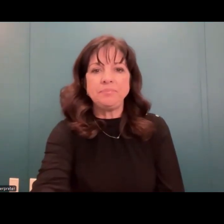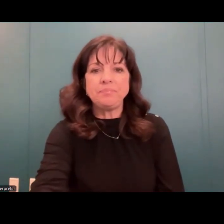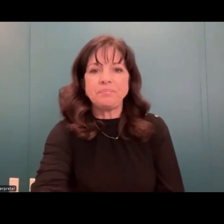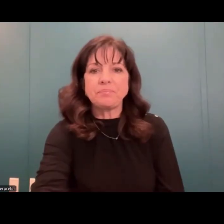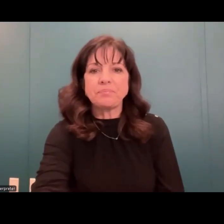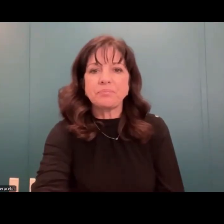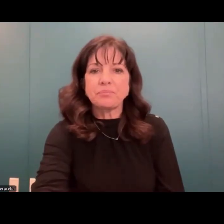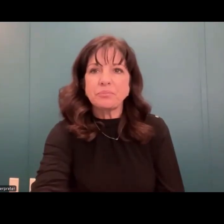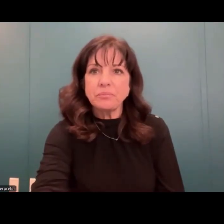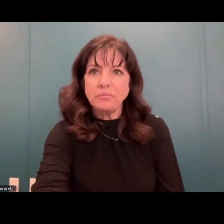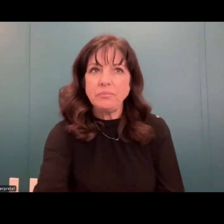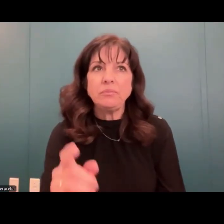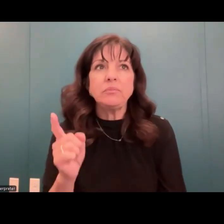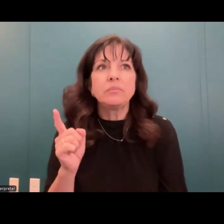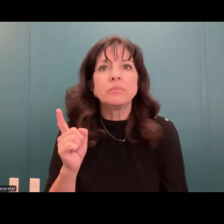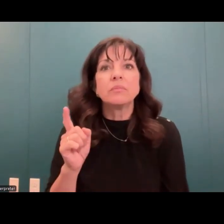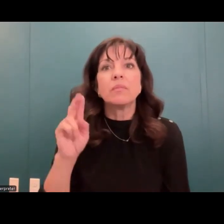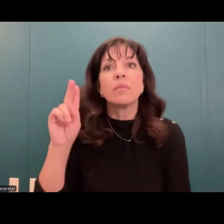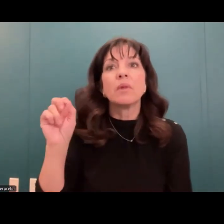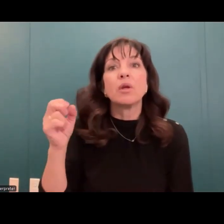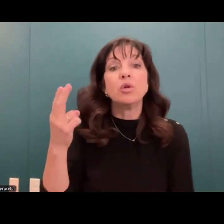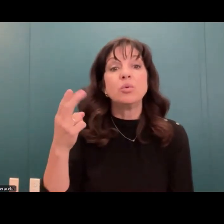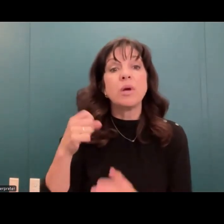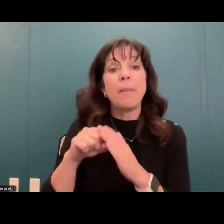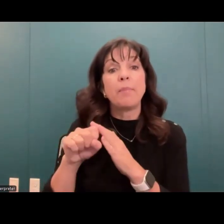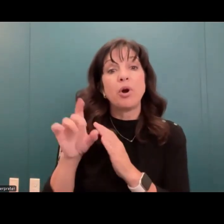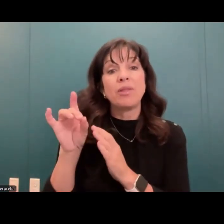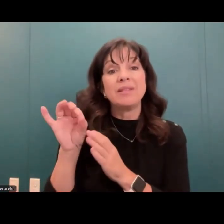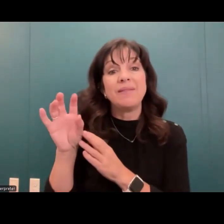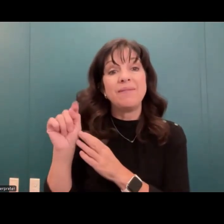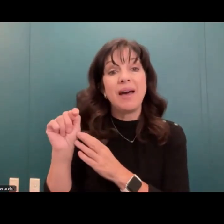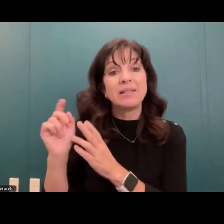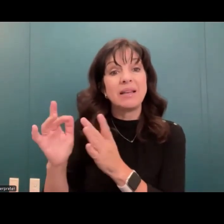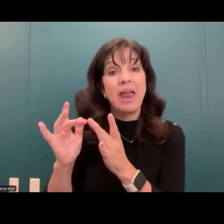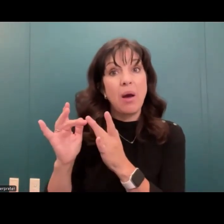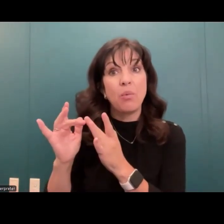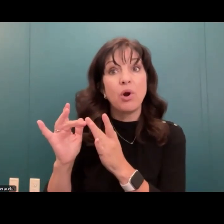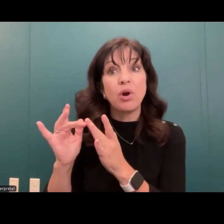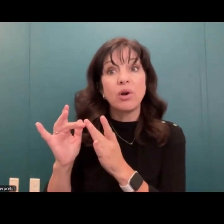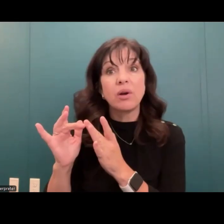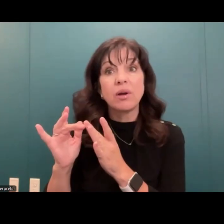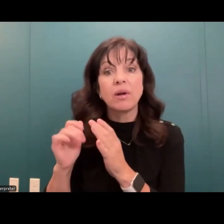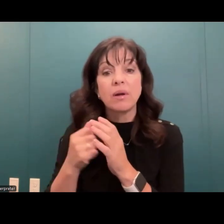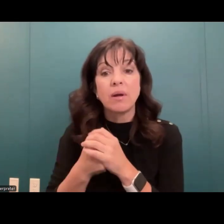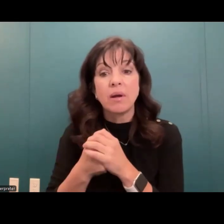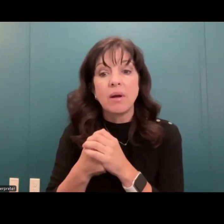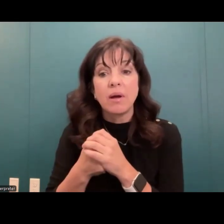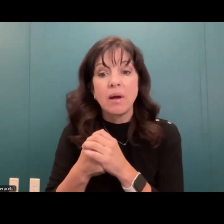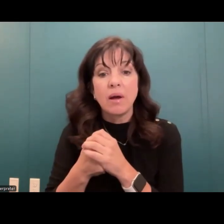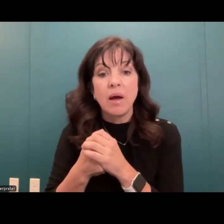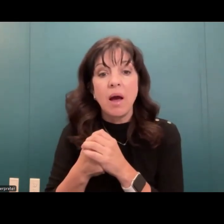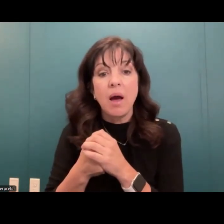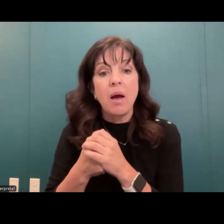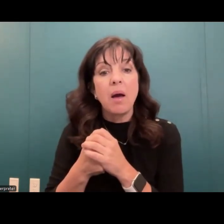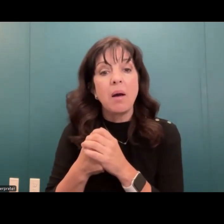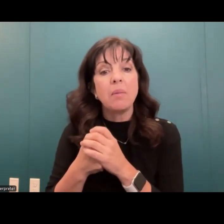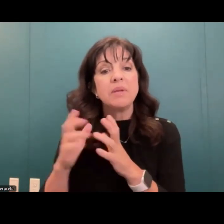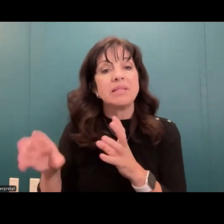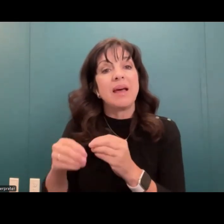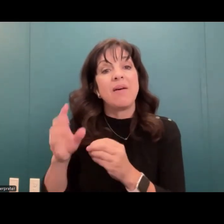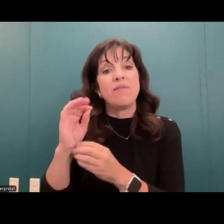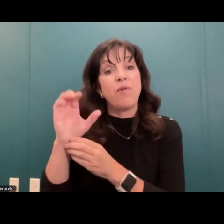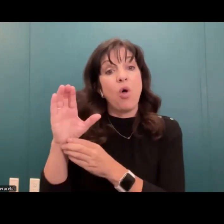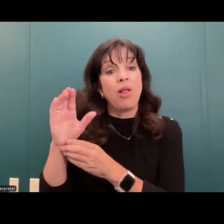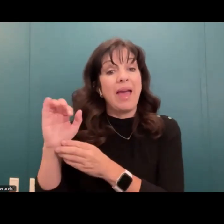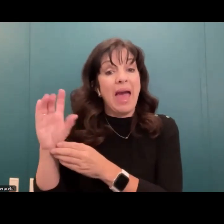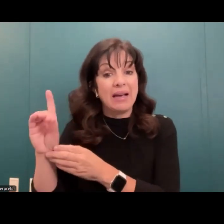We'll jump in with a note here that Utah Birth Defects Network does hand out folic acid at their booths. So if you have a